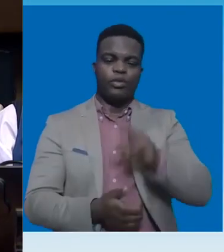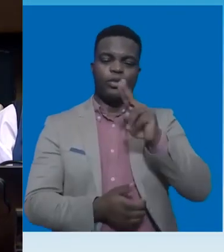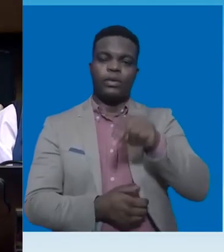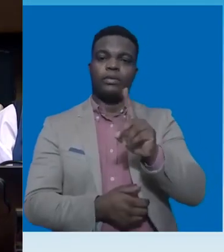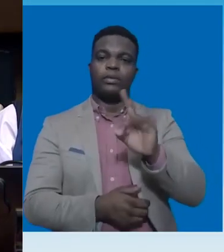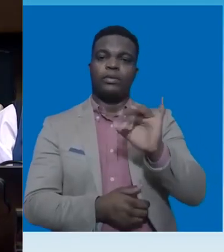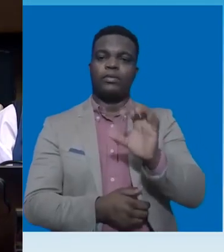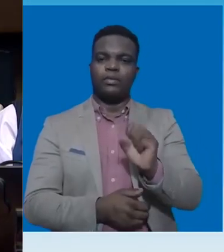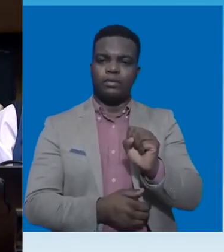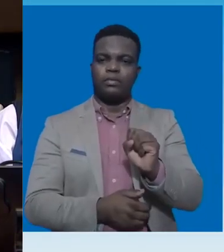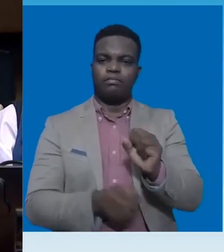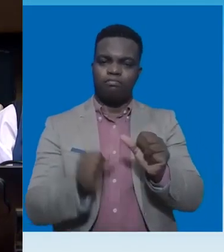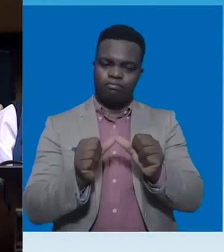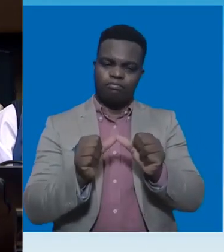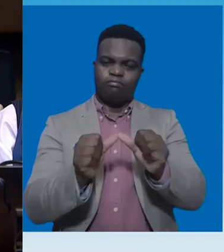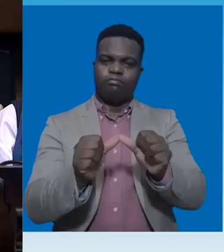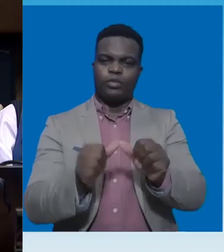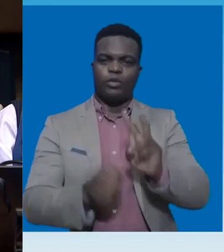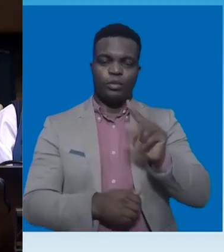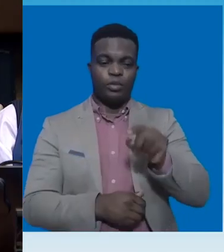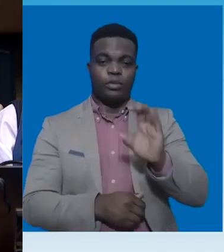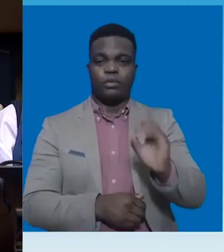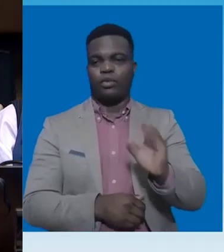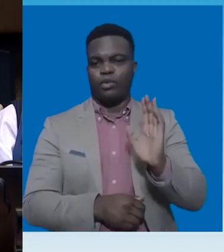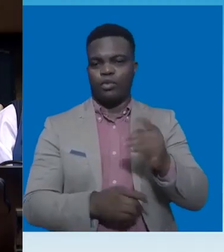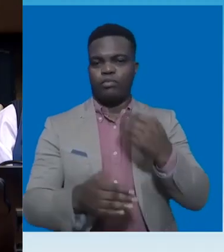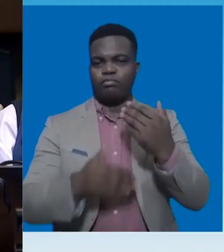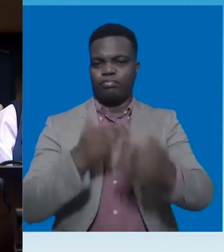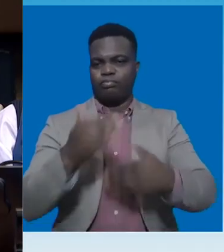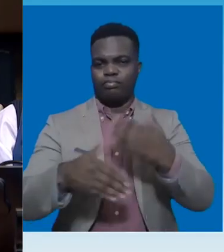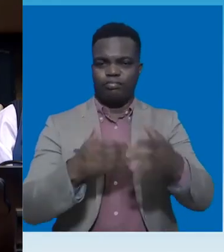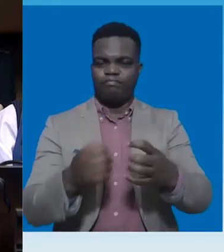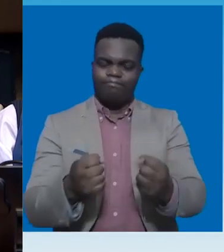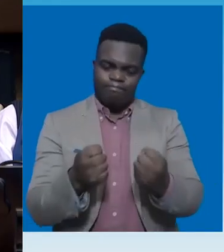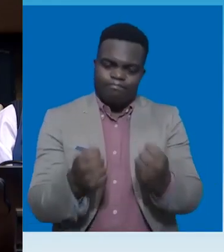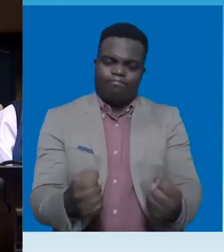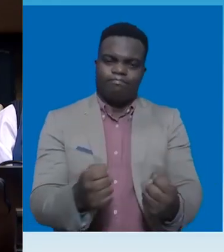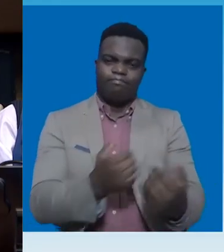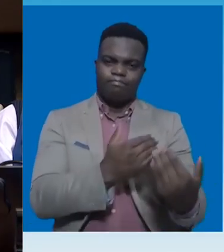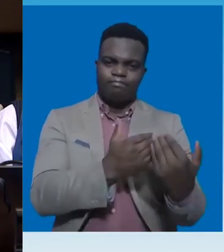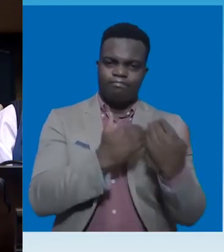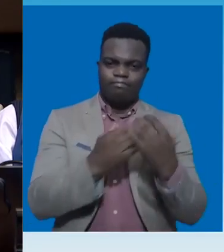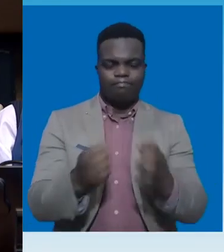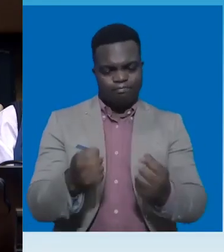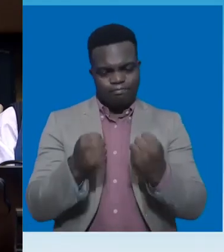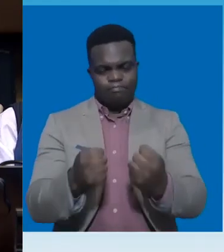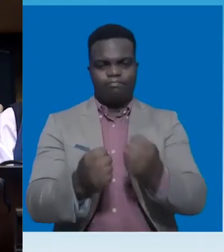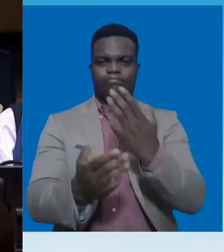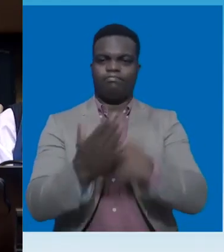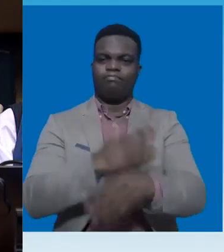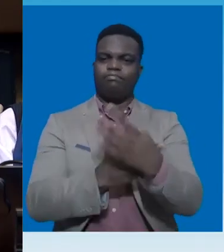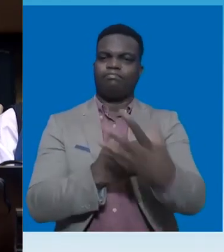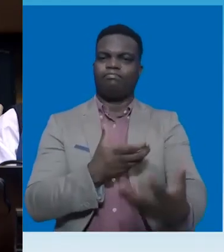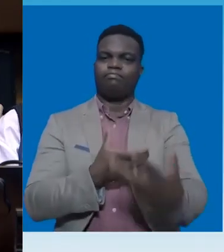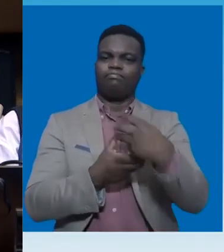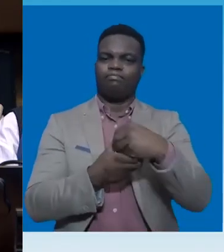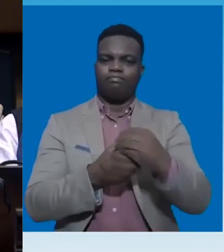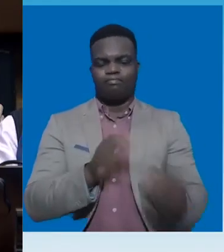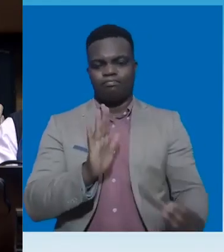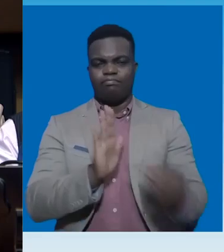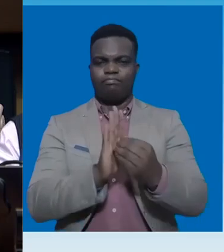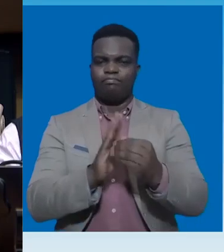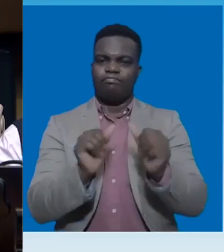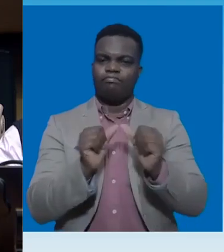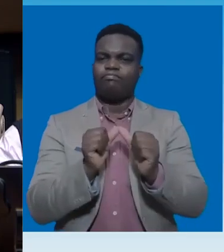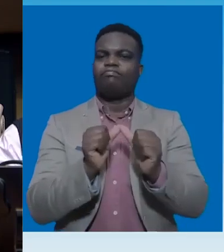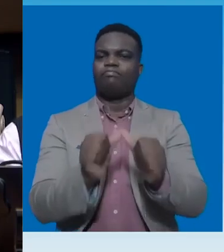accountability, and ensure that disability inclusion is embedded in how the organization delivers